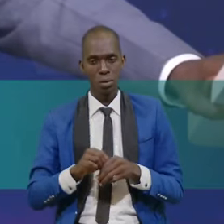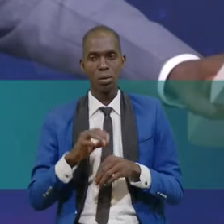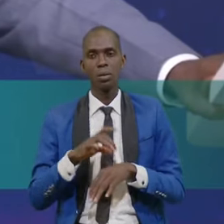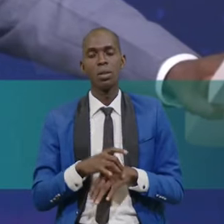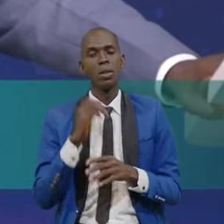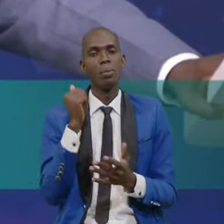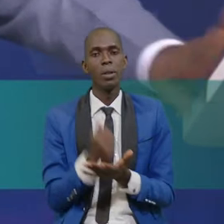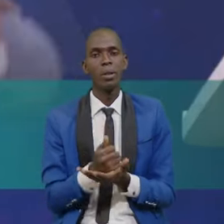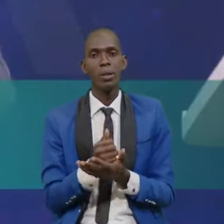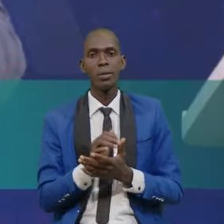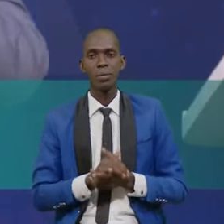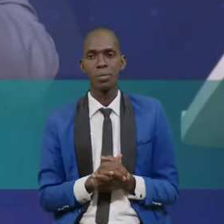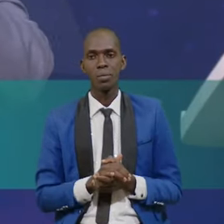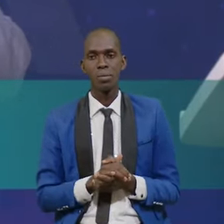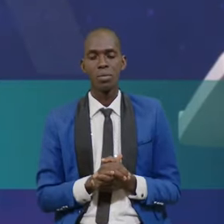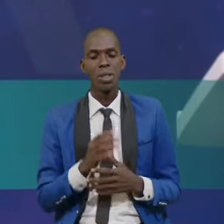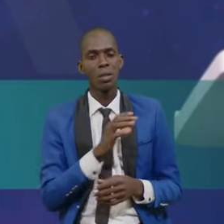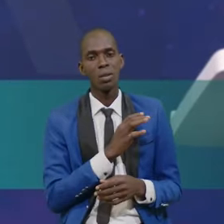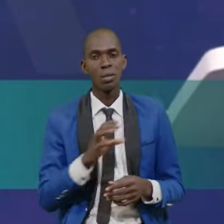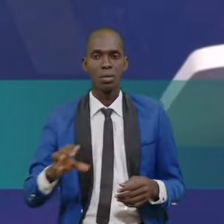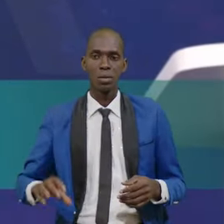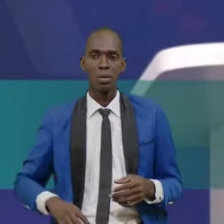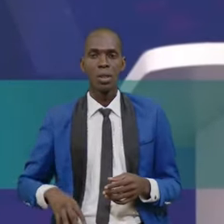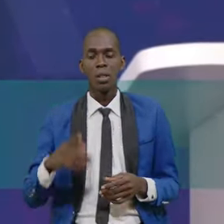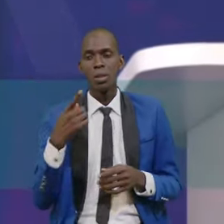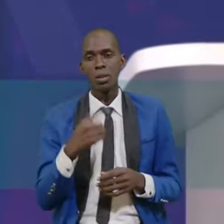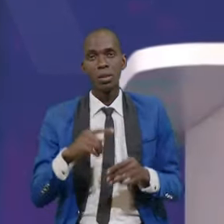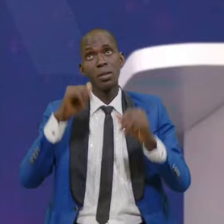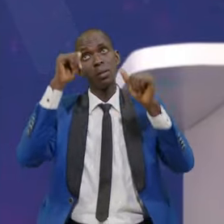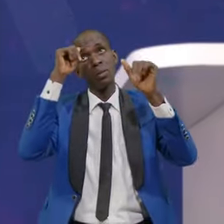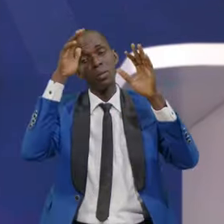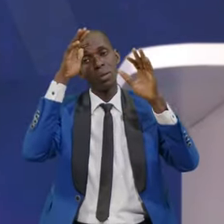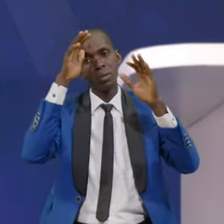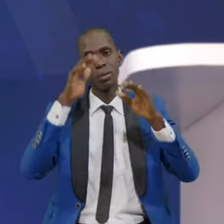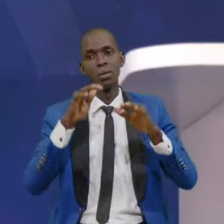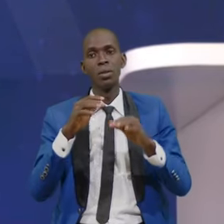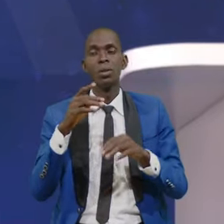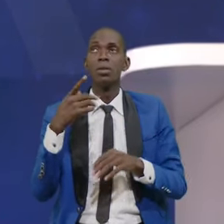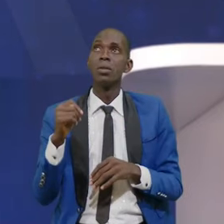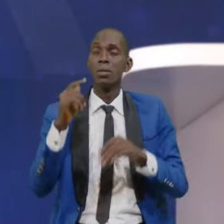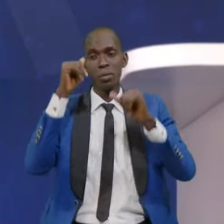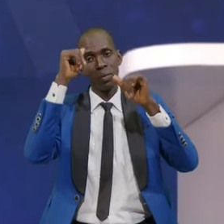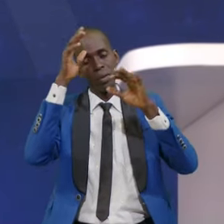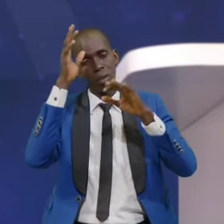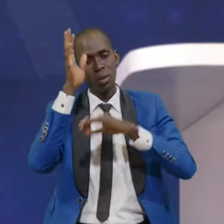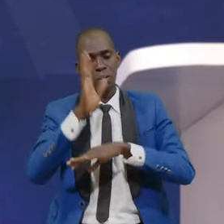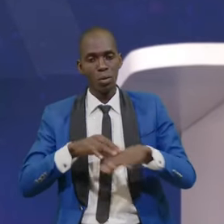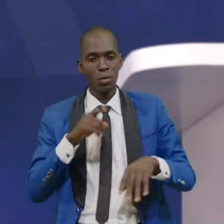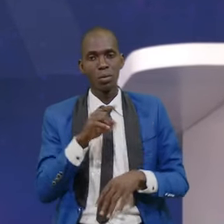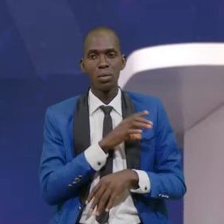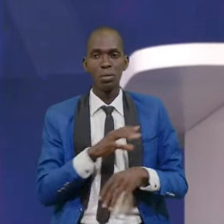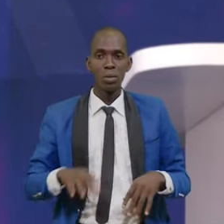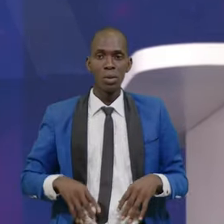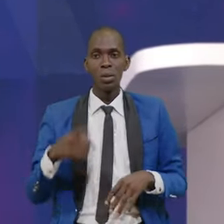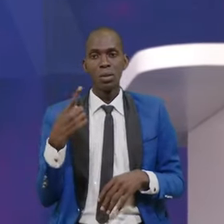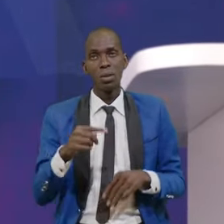Amen. Christ the Father honored him. Christ the Father exalted